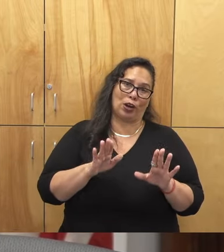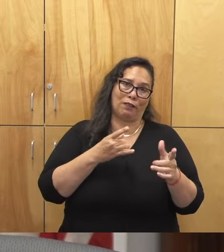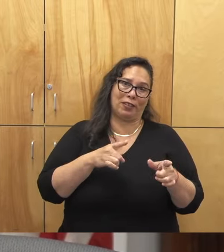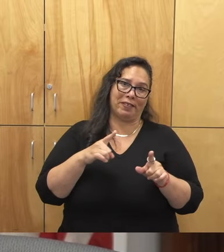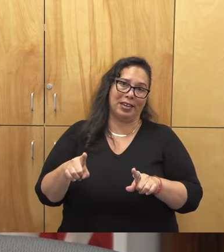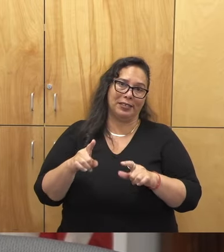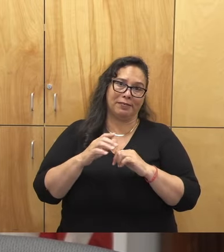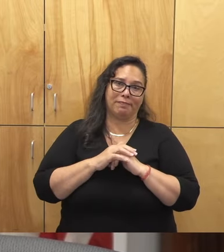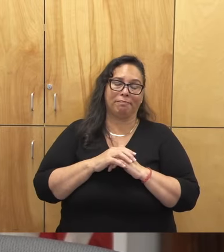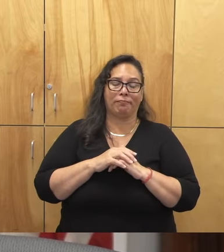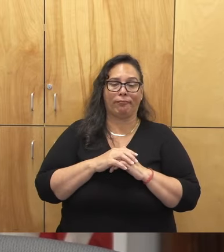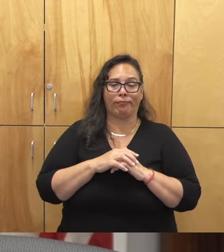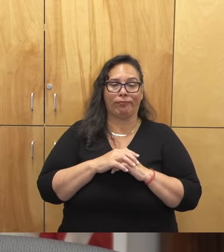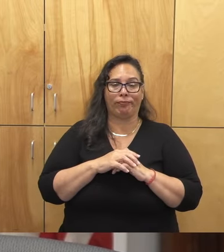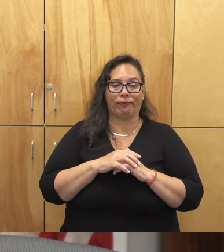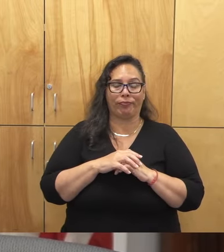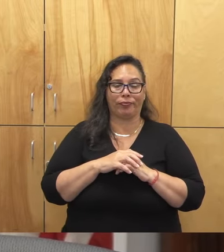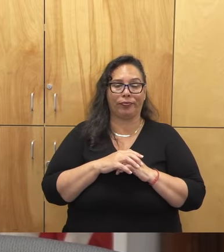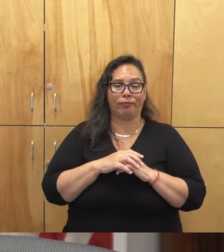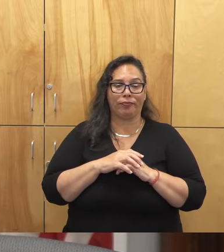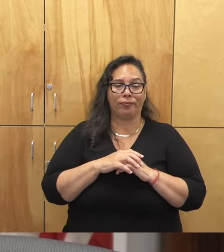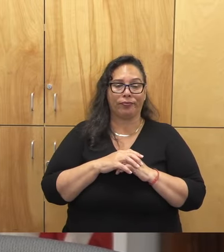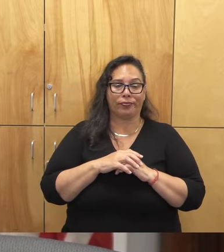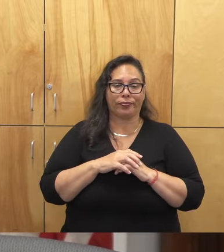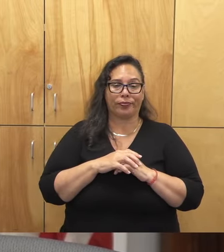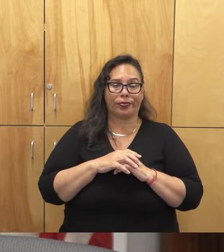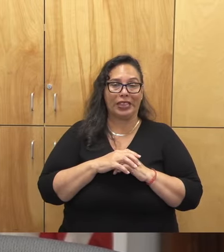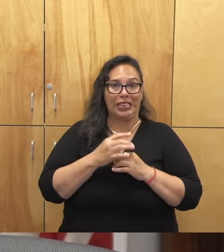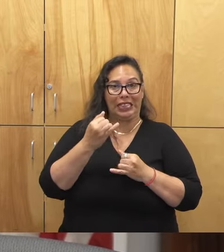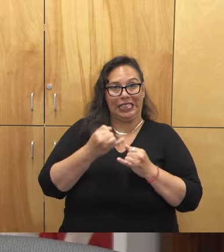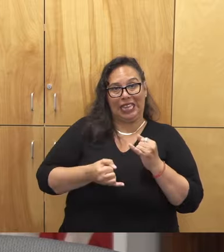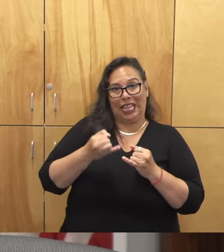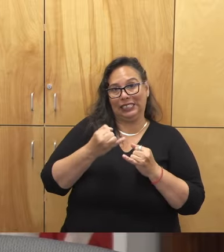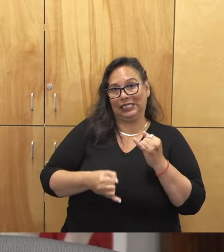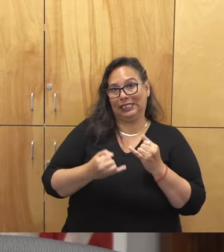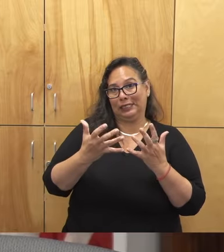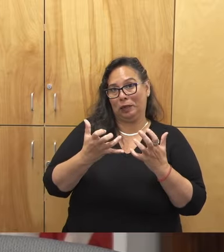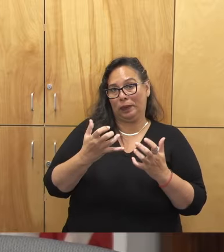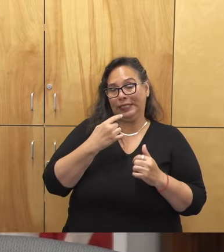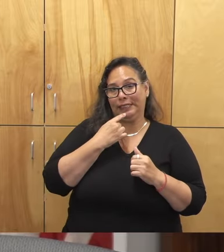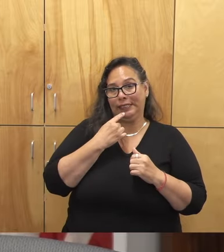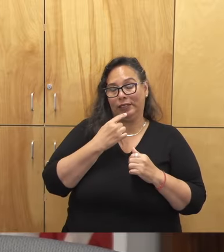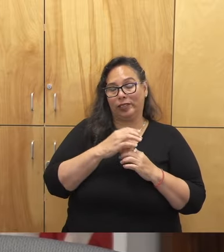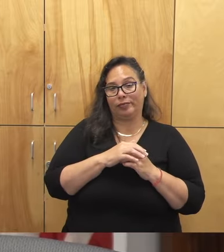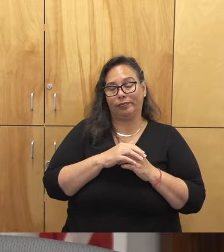by any measure, any account. The last thing I'll say is